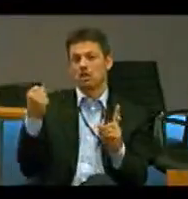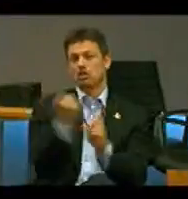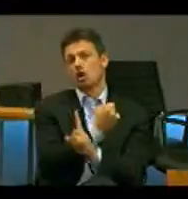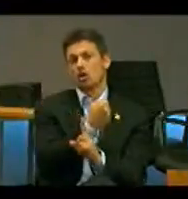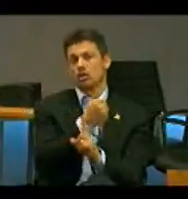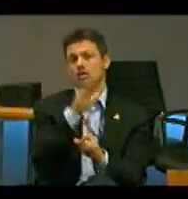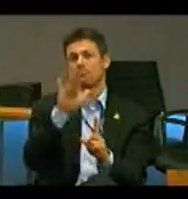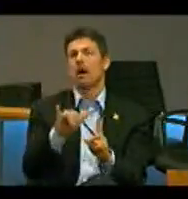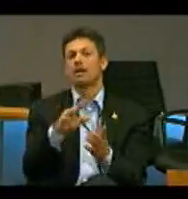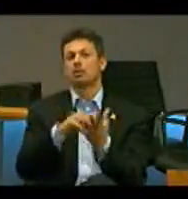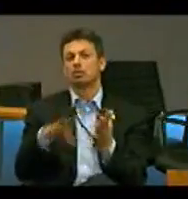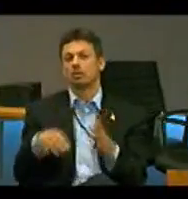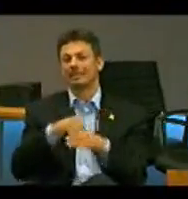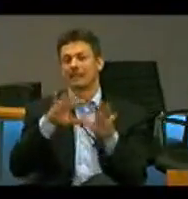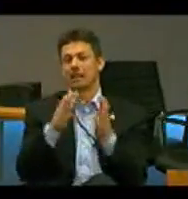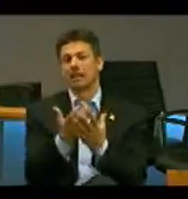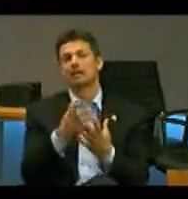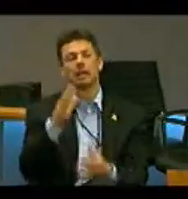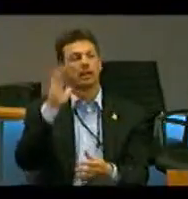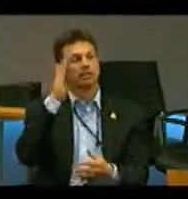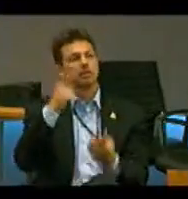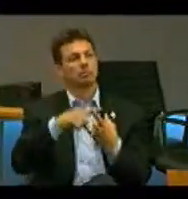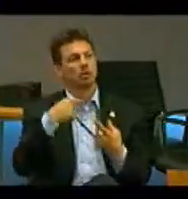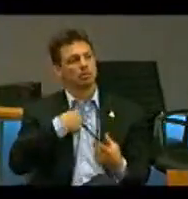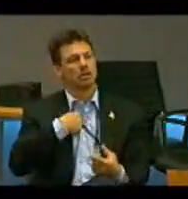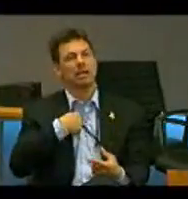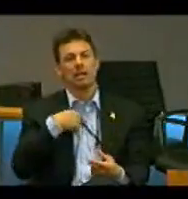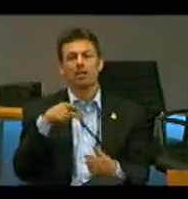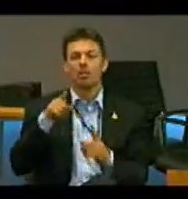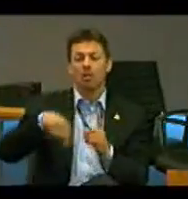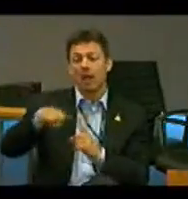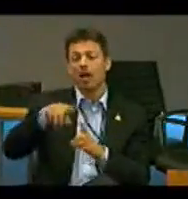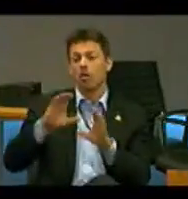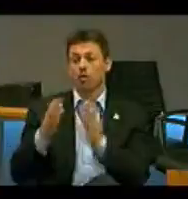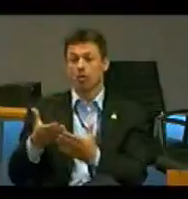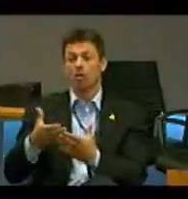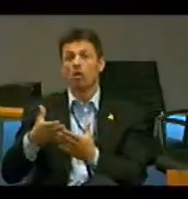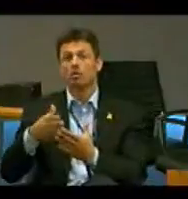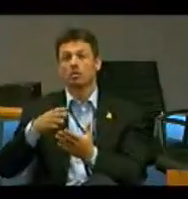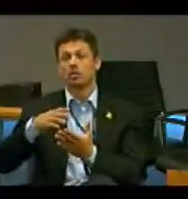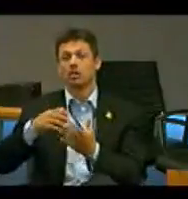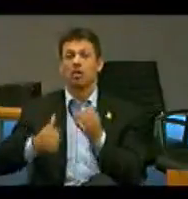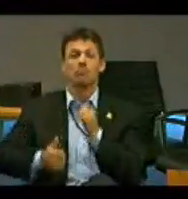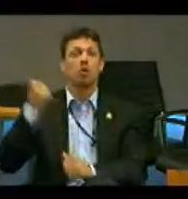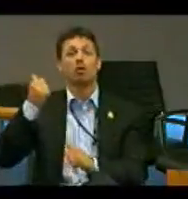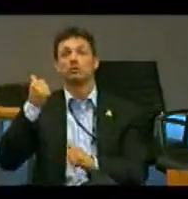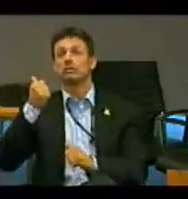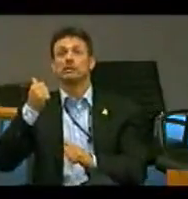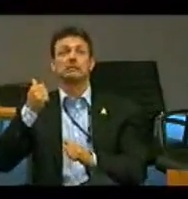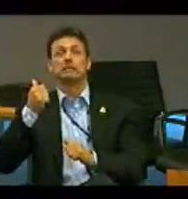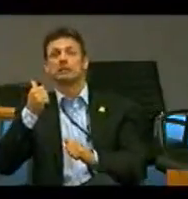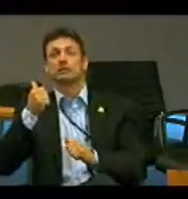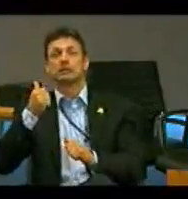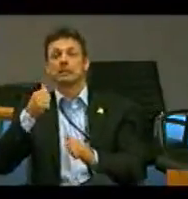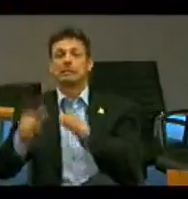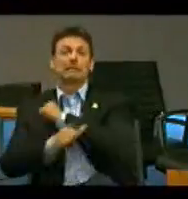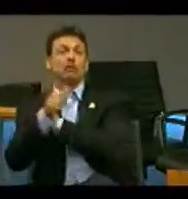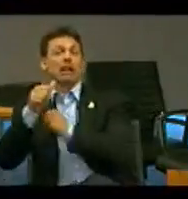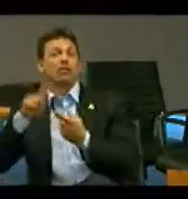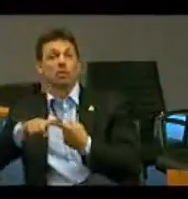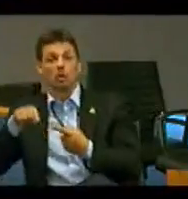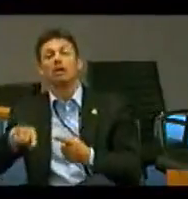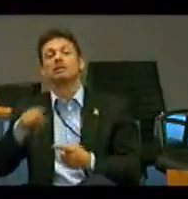by students in their class. And it seems to me the most vulnerable cohort would be students with disabilities, as we found in our bullying